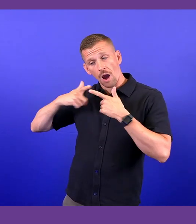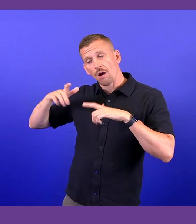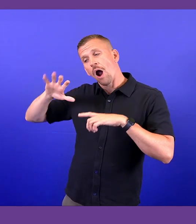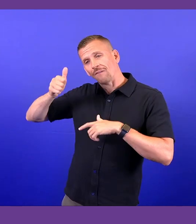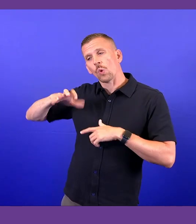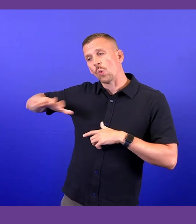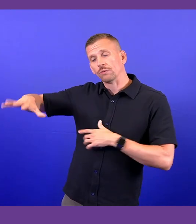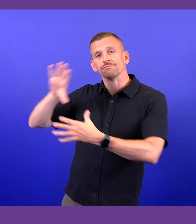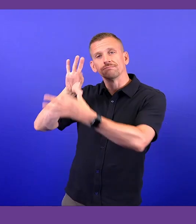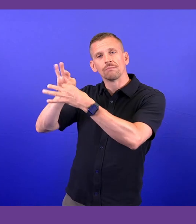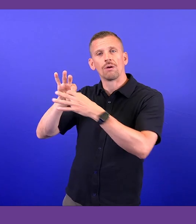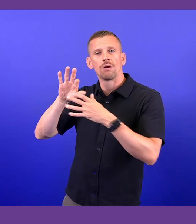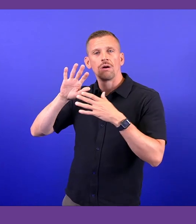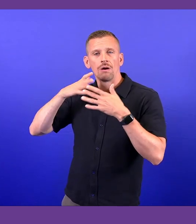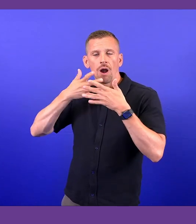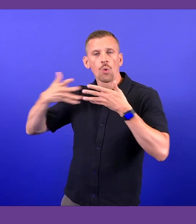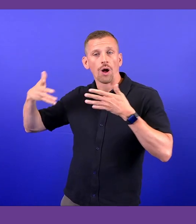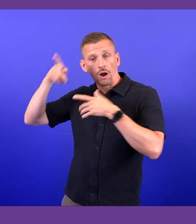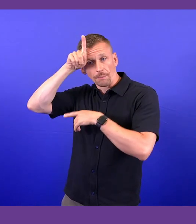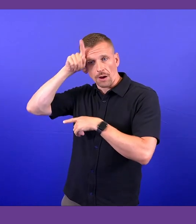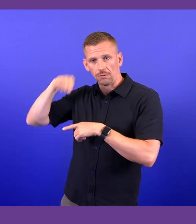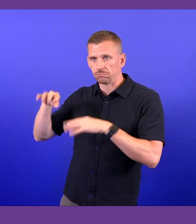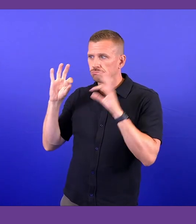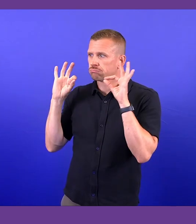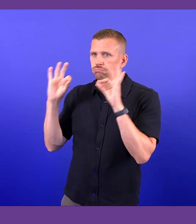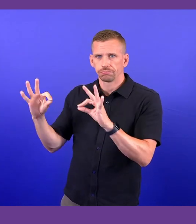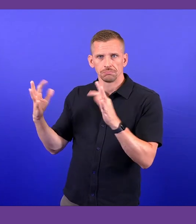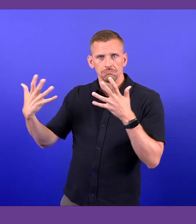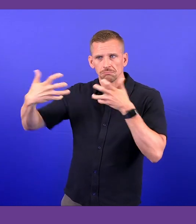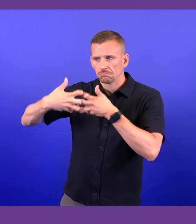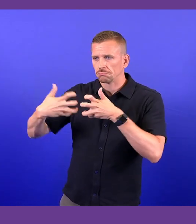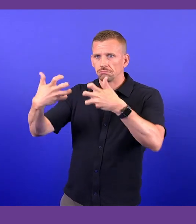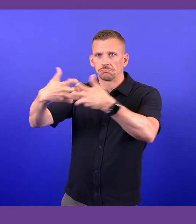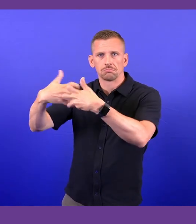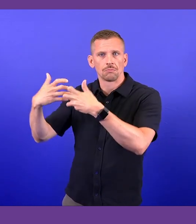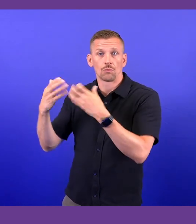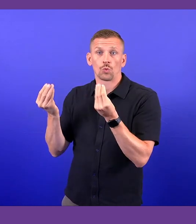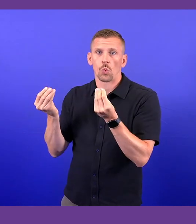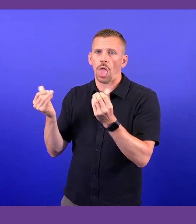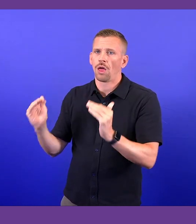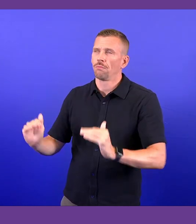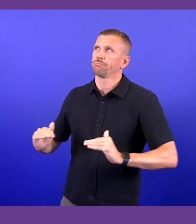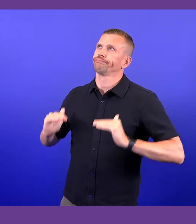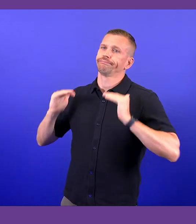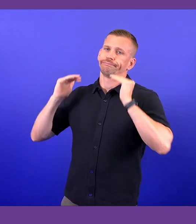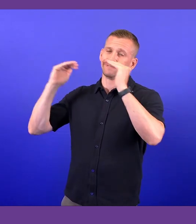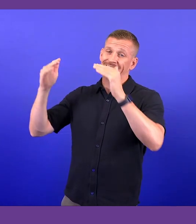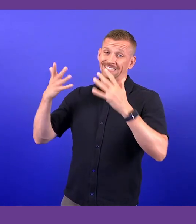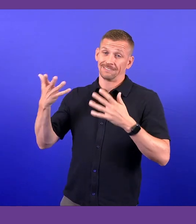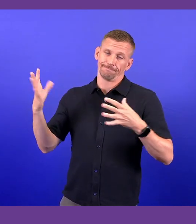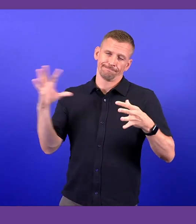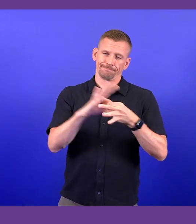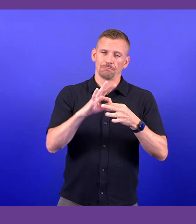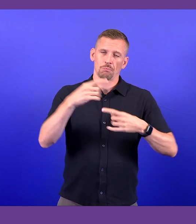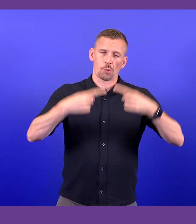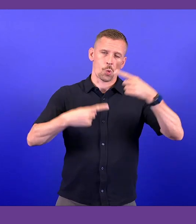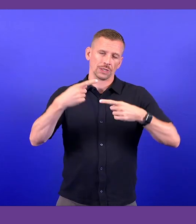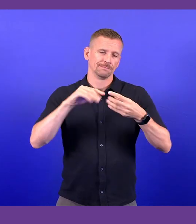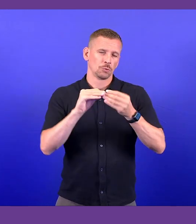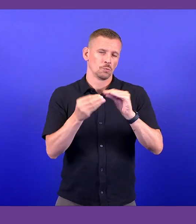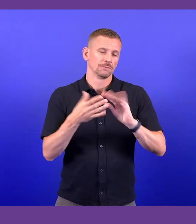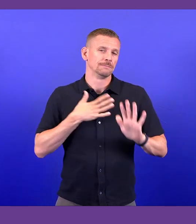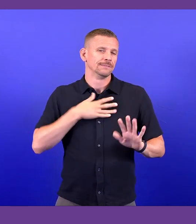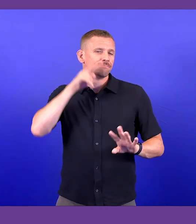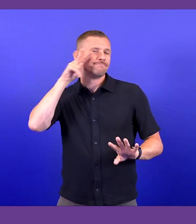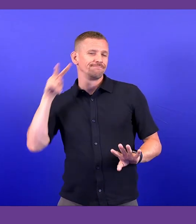taken more seriously, and this is a political note. Thank you very much. Thank you.